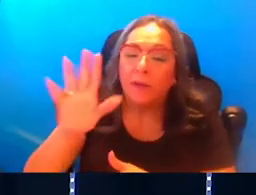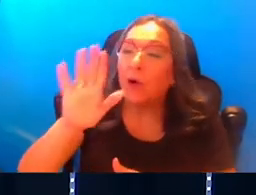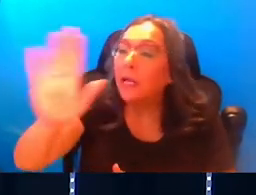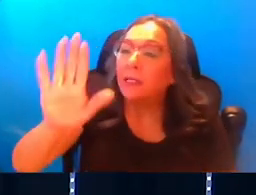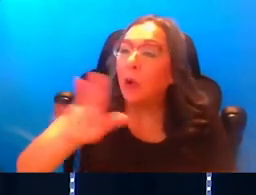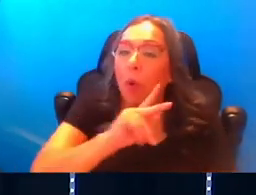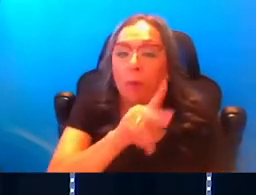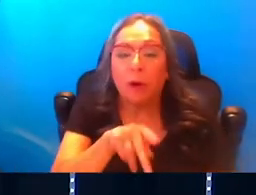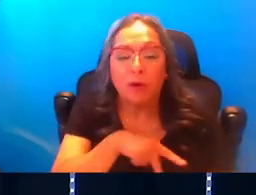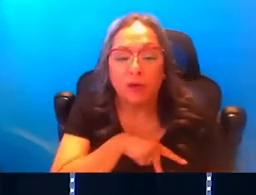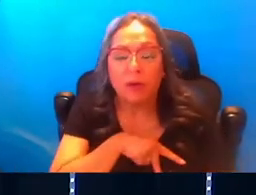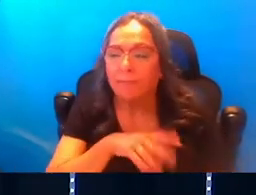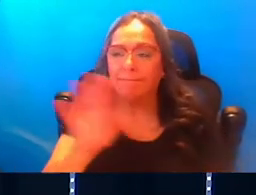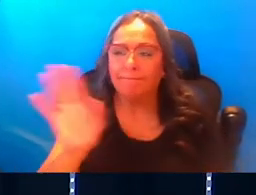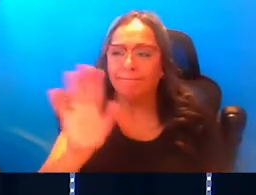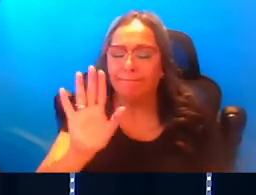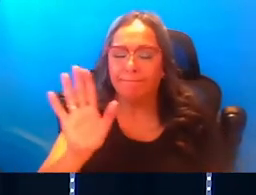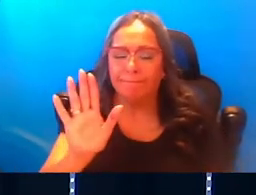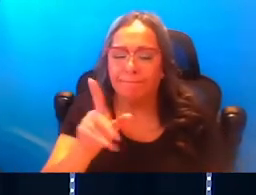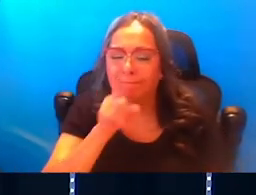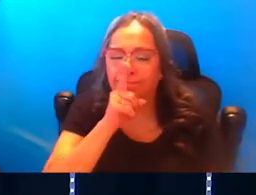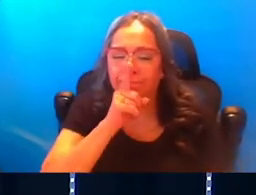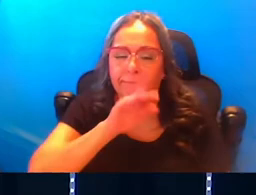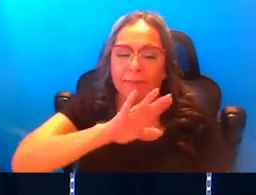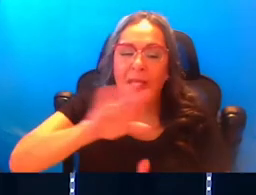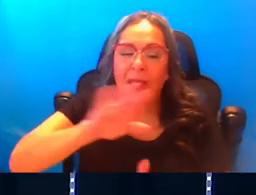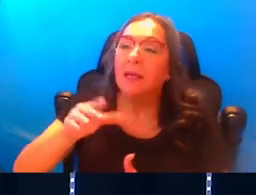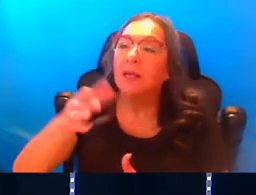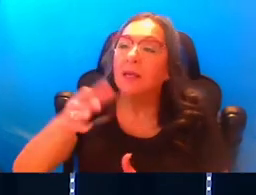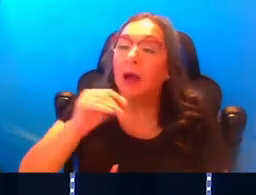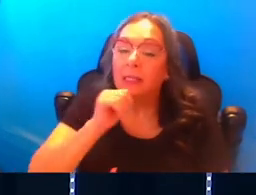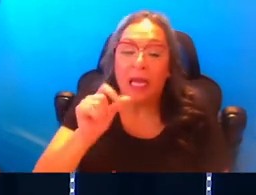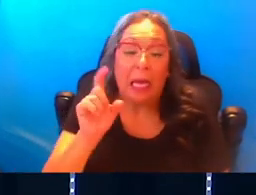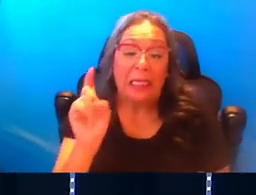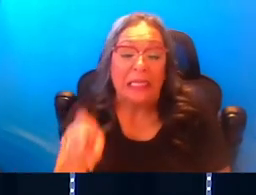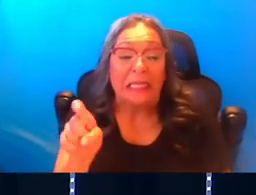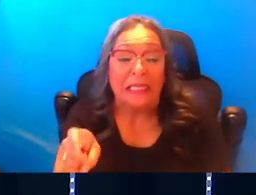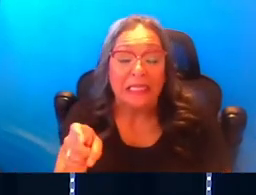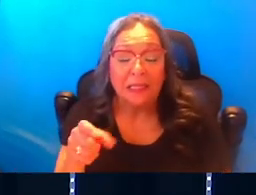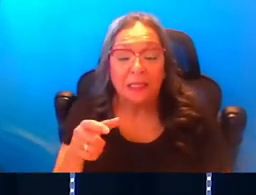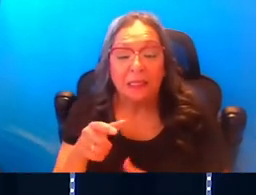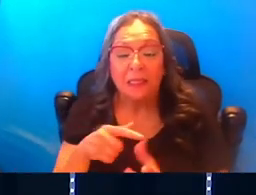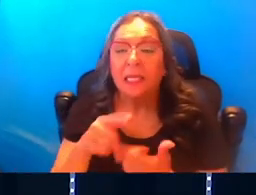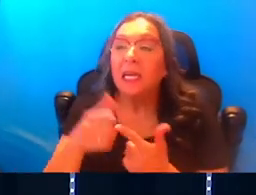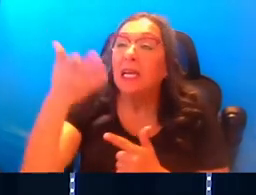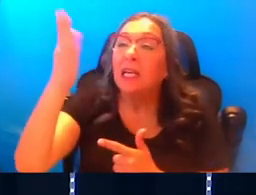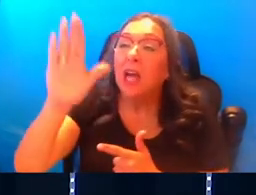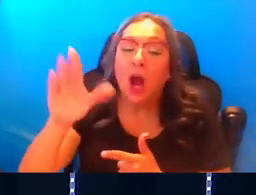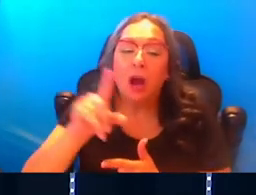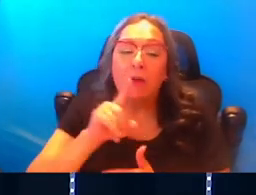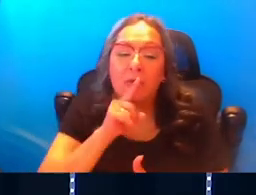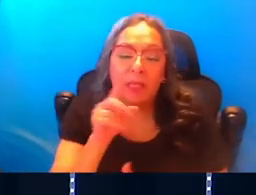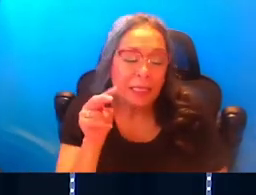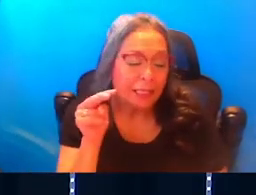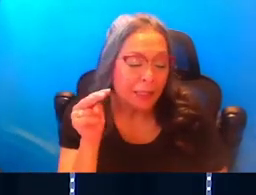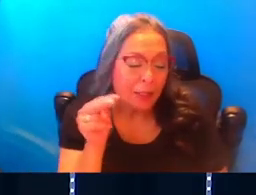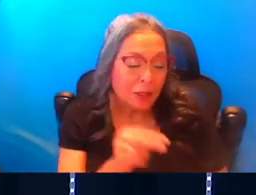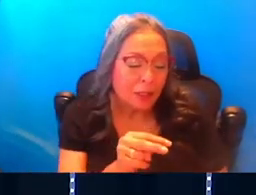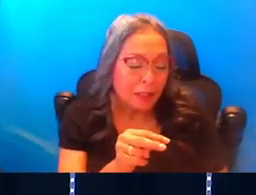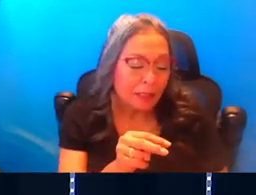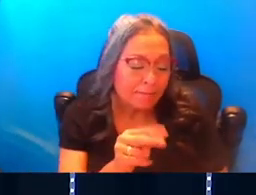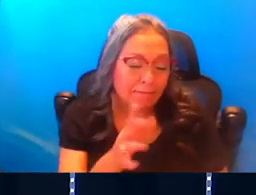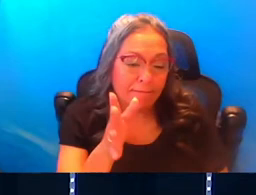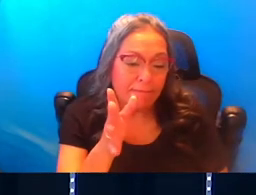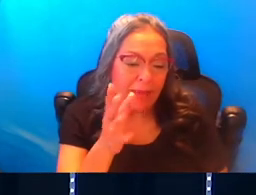it. It's not that. It's not needy God. It's a God who looks at a father and says,